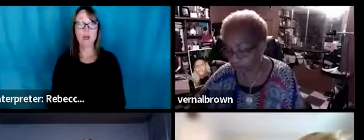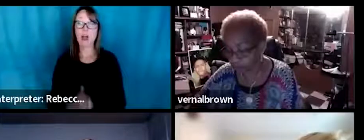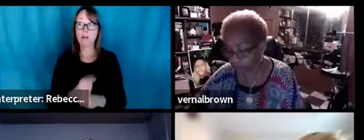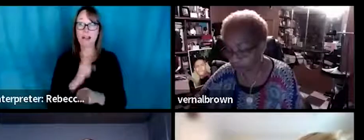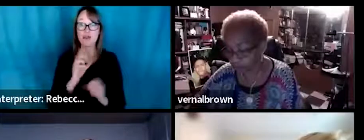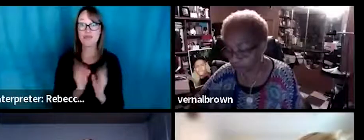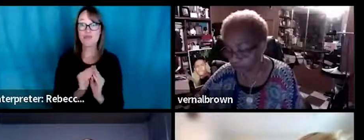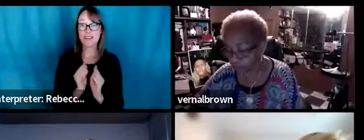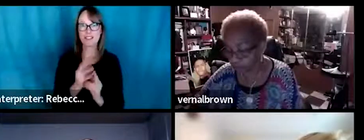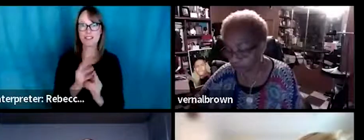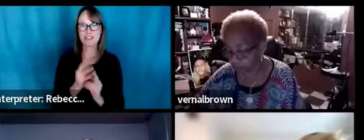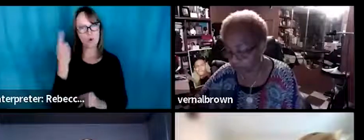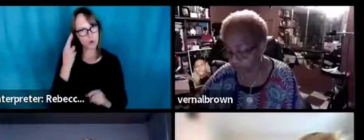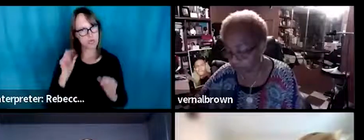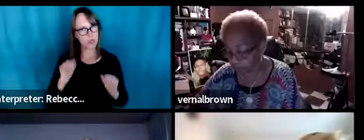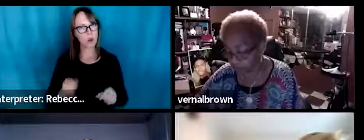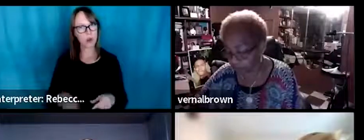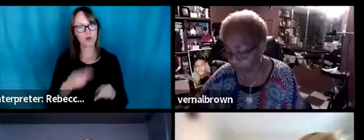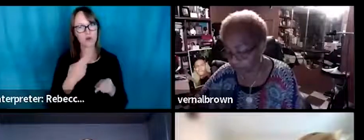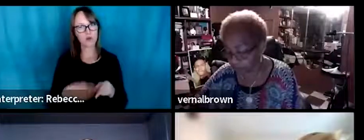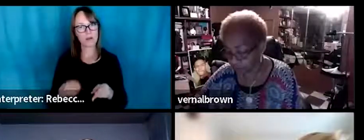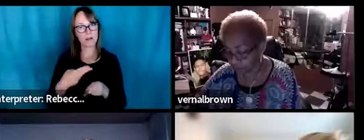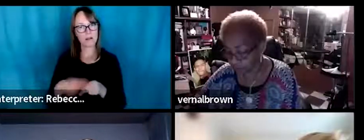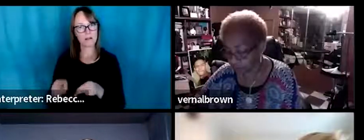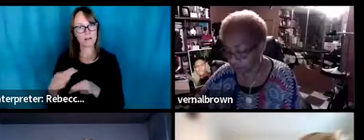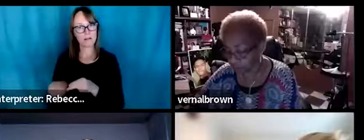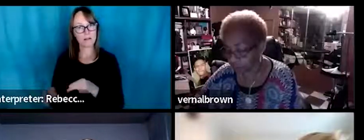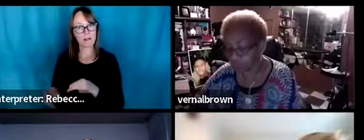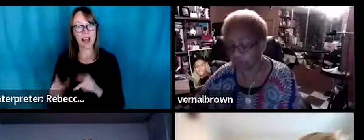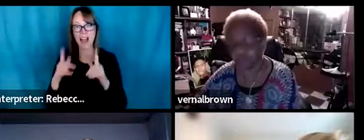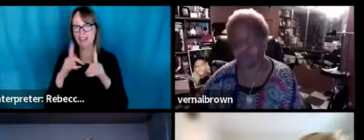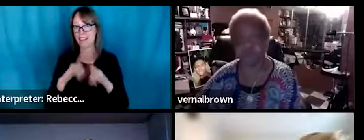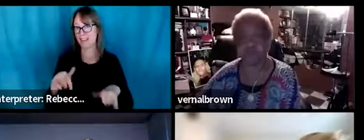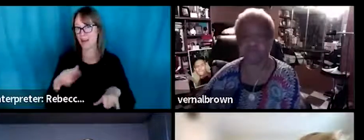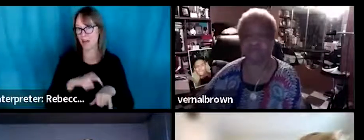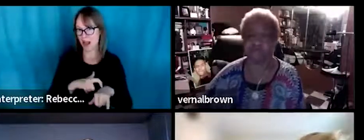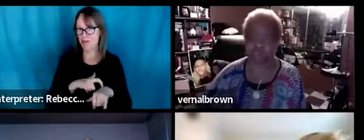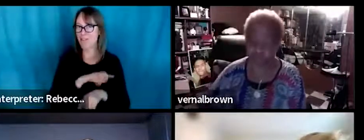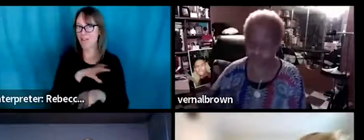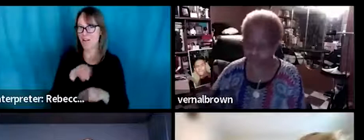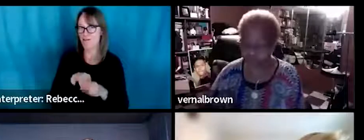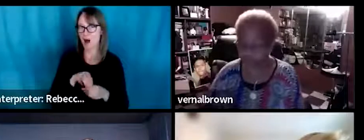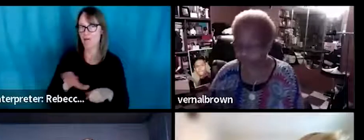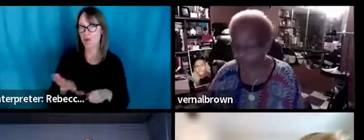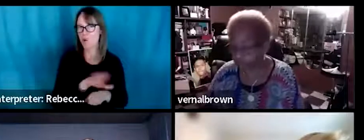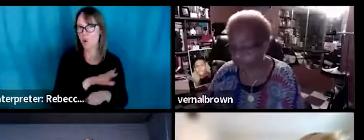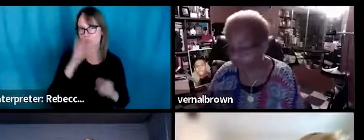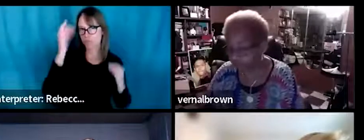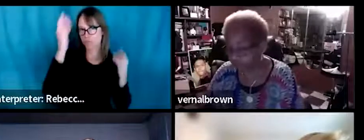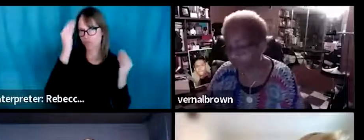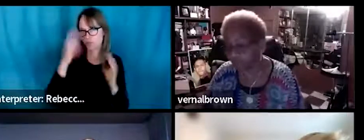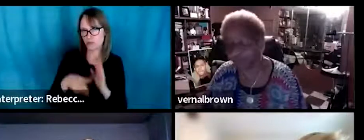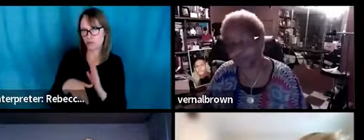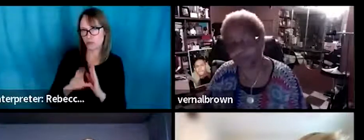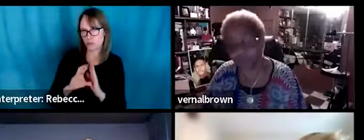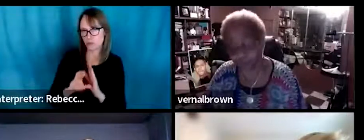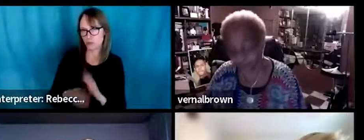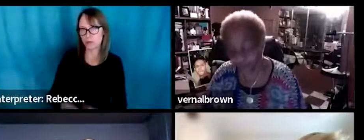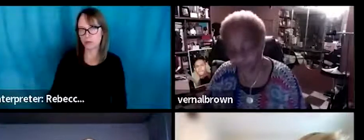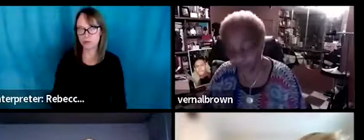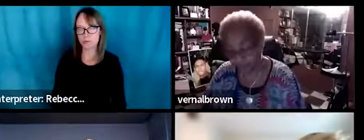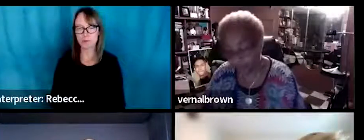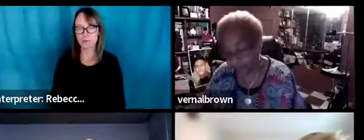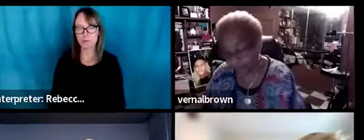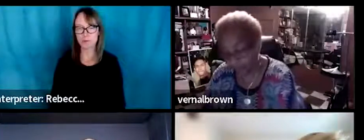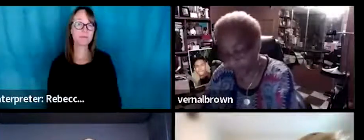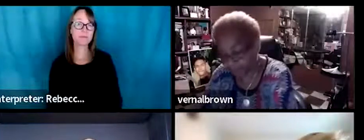that still involve the rigor of your review. So it really is the purview and policy